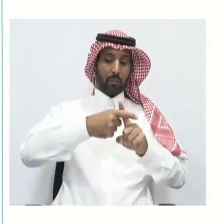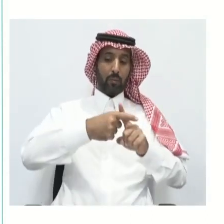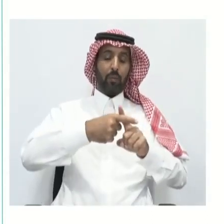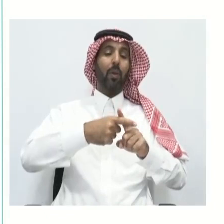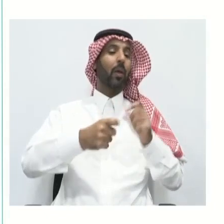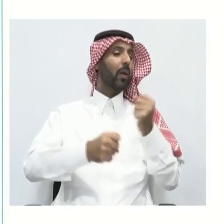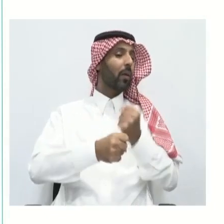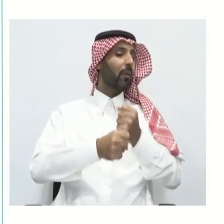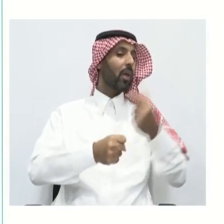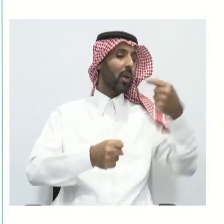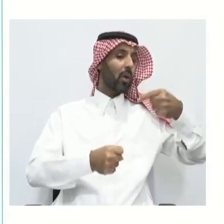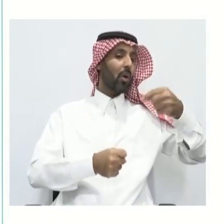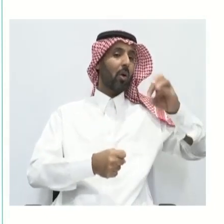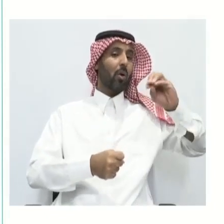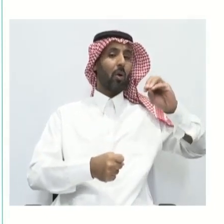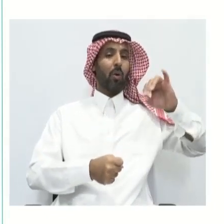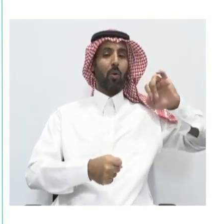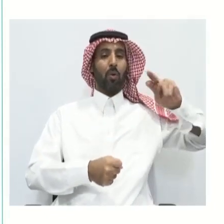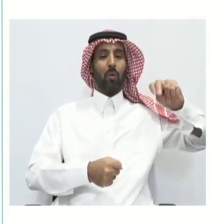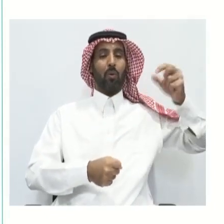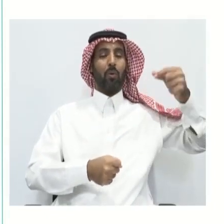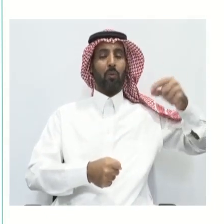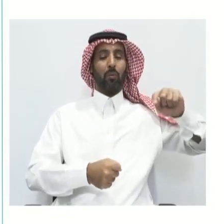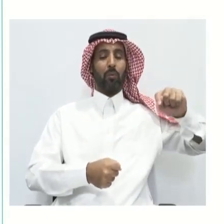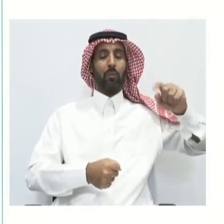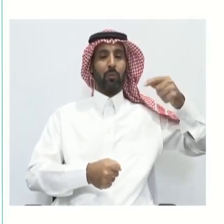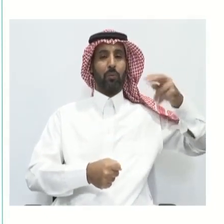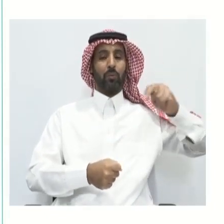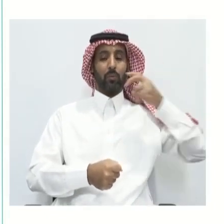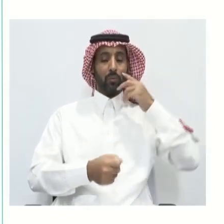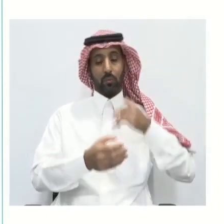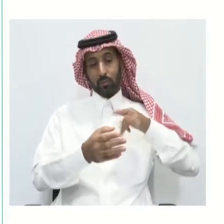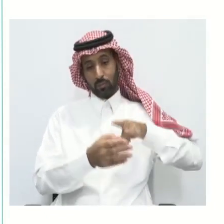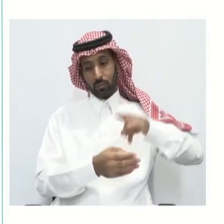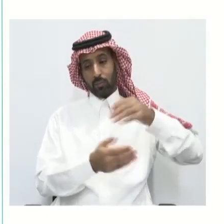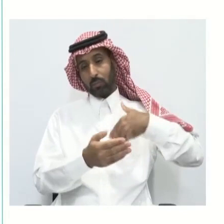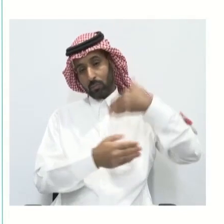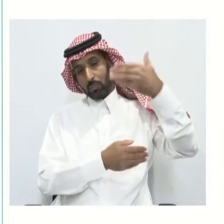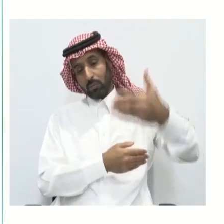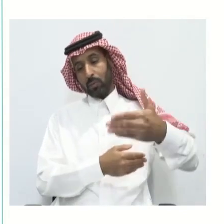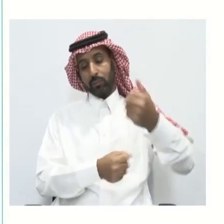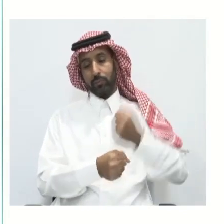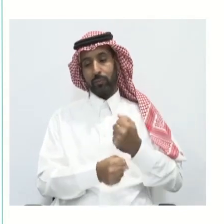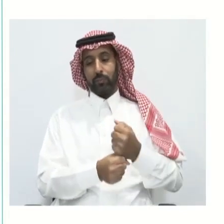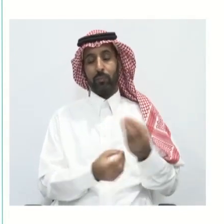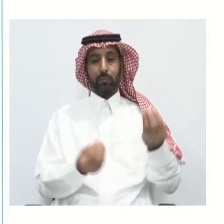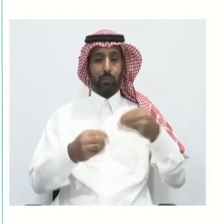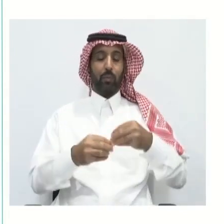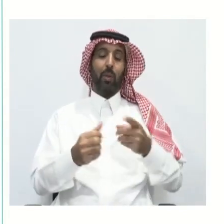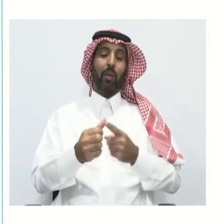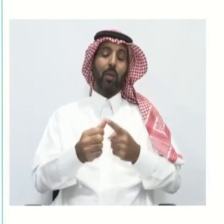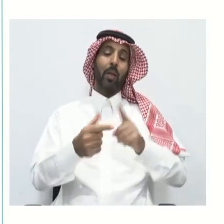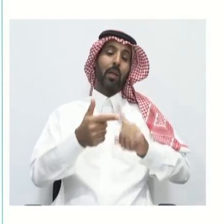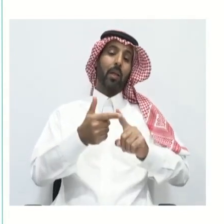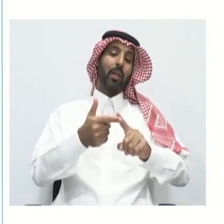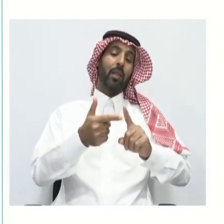that will take place in the future. When we're talking about the future, we say going to go. The second go is